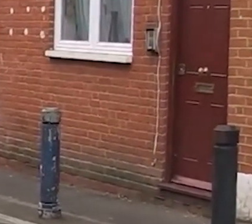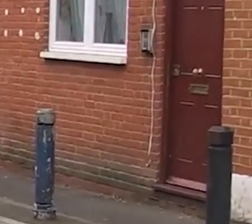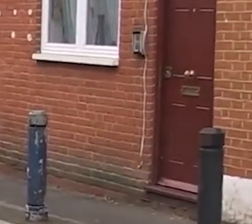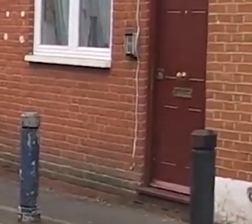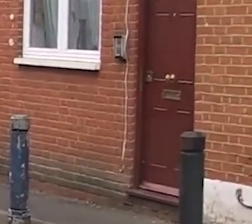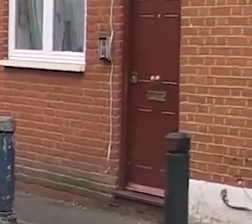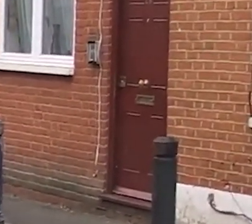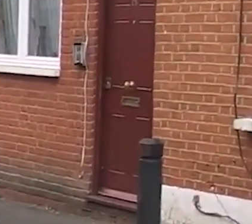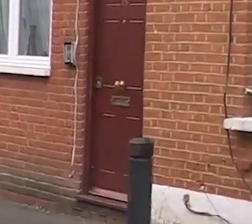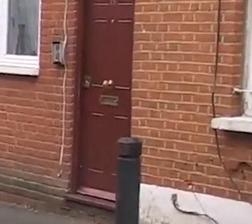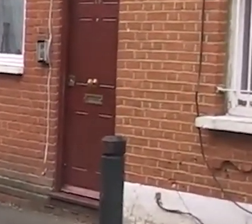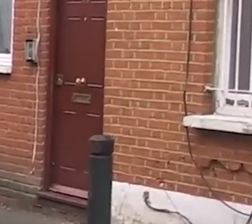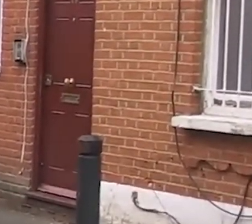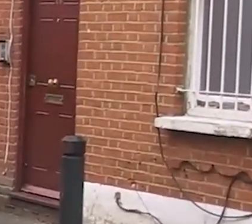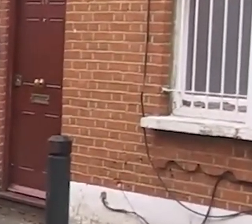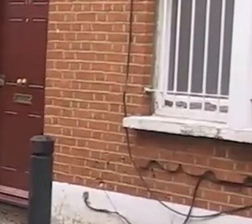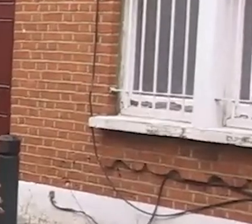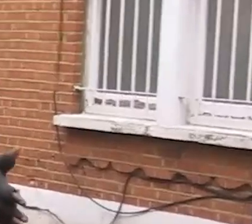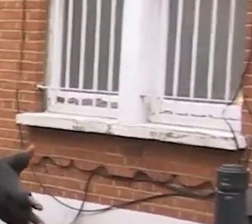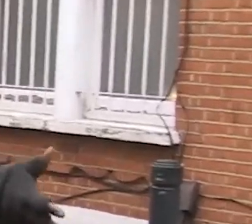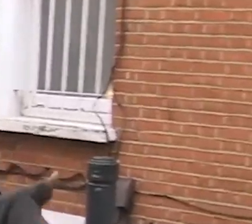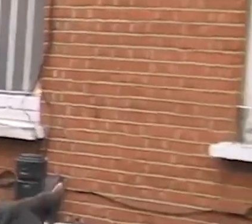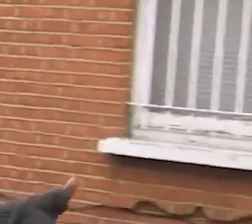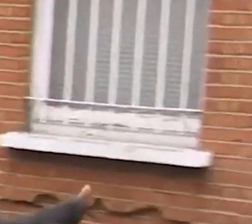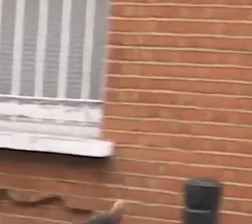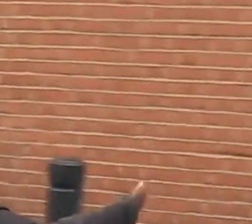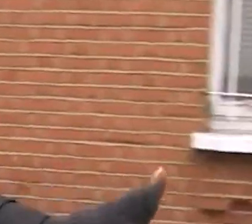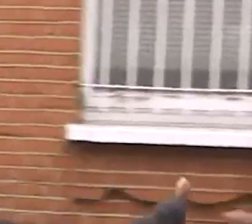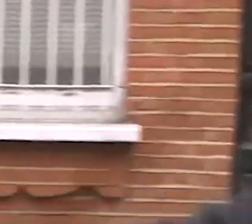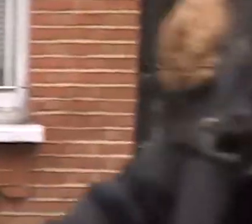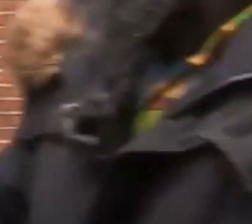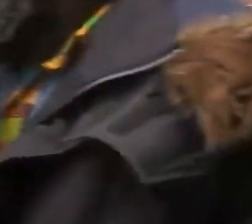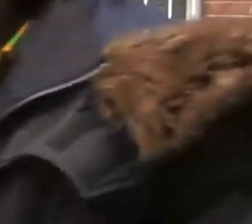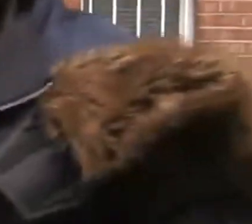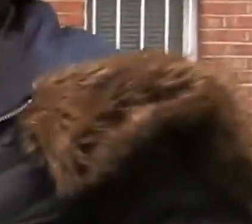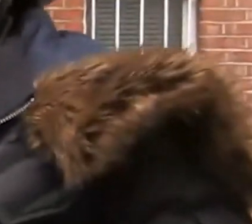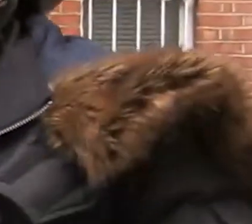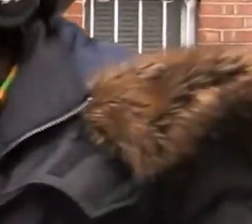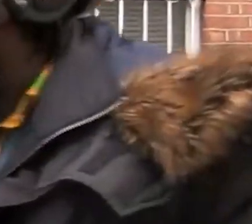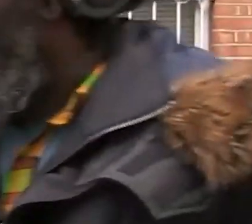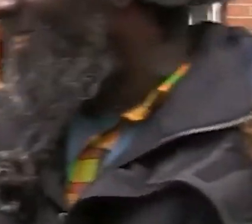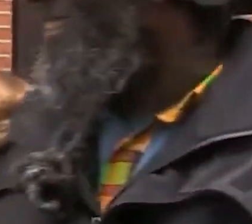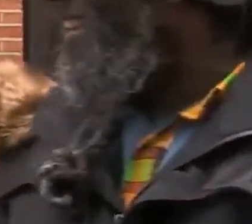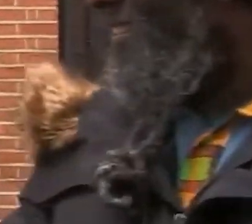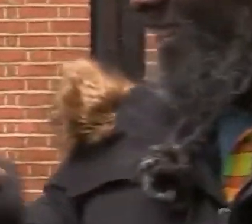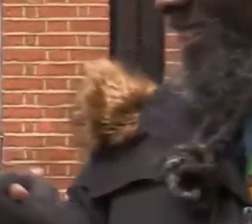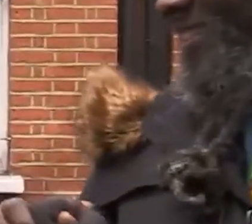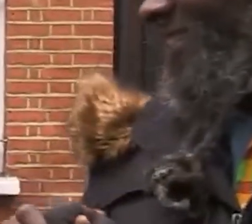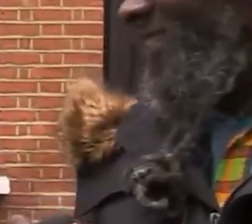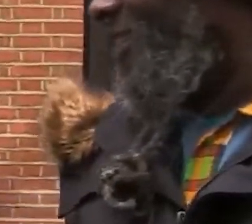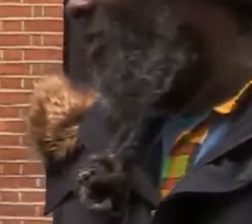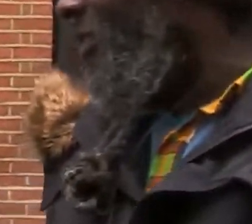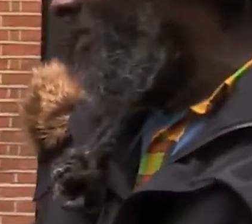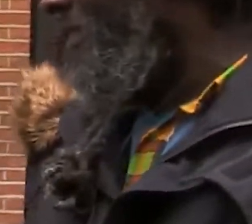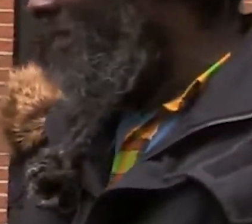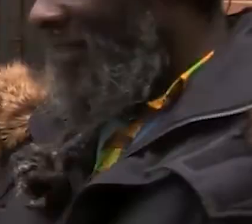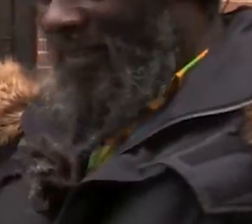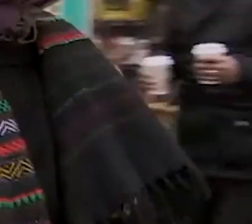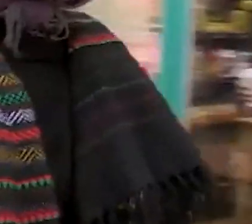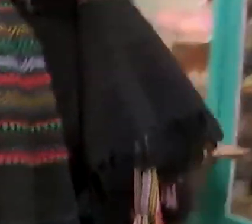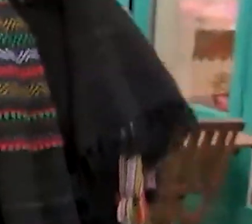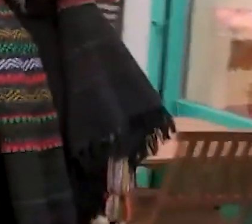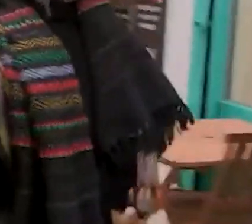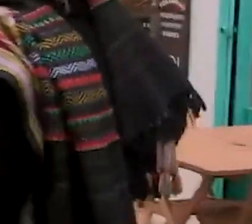fire. A great selfie. It's a party. Man. You good? Yeah,